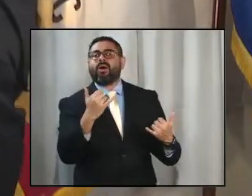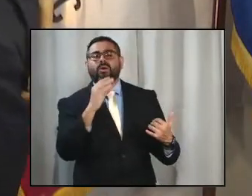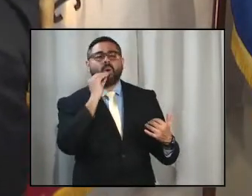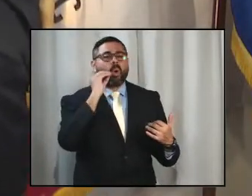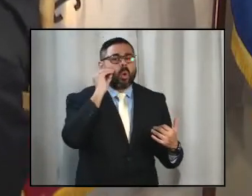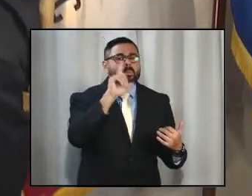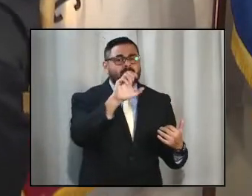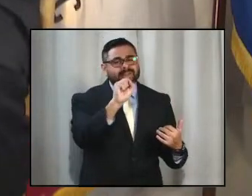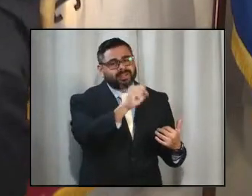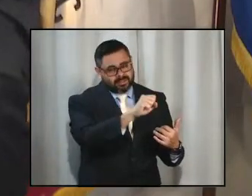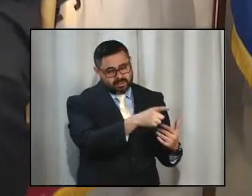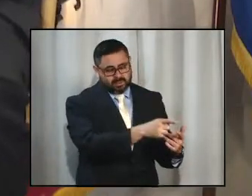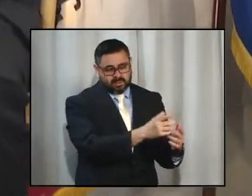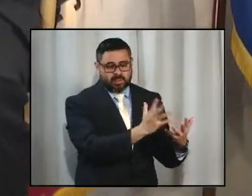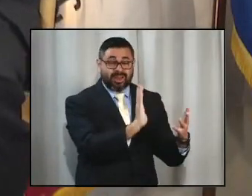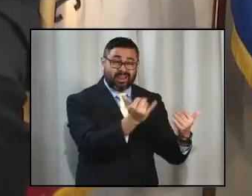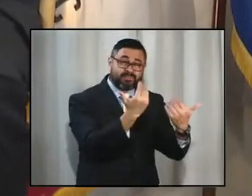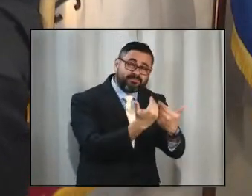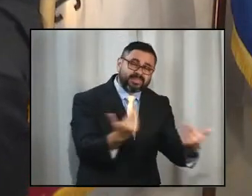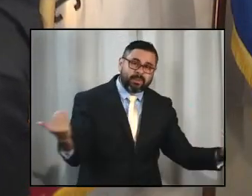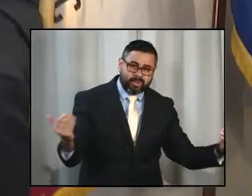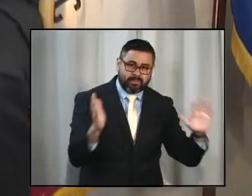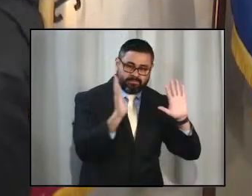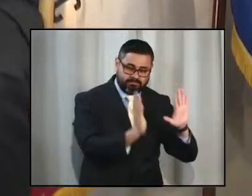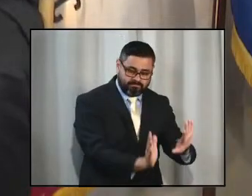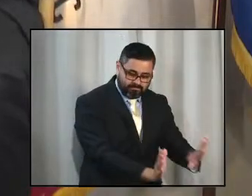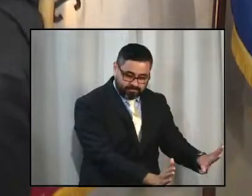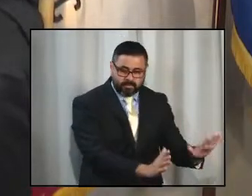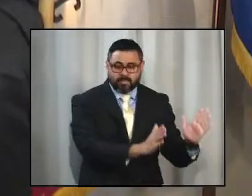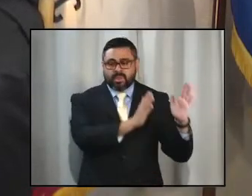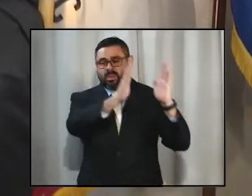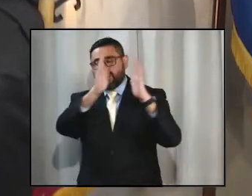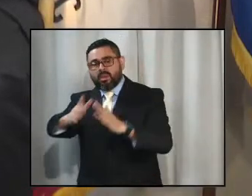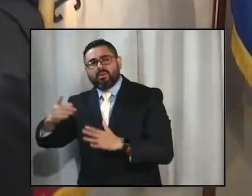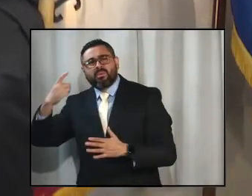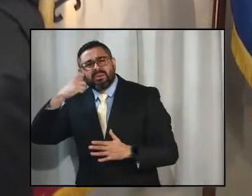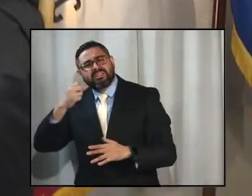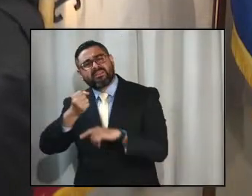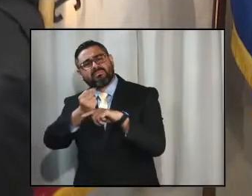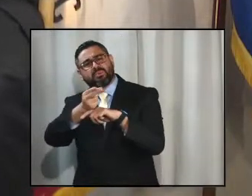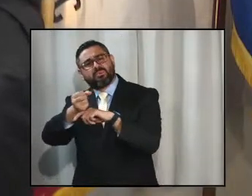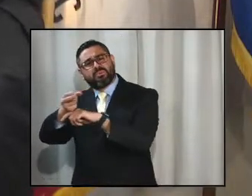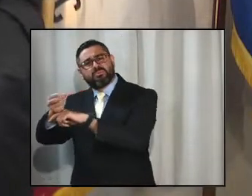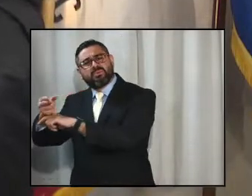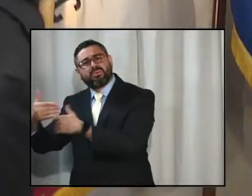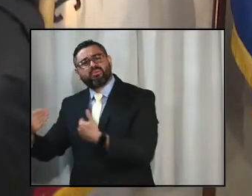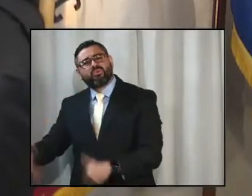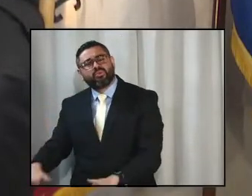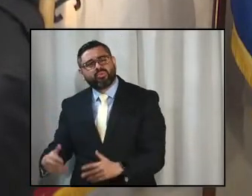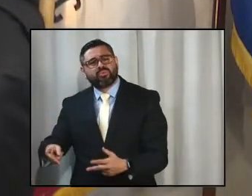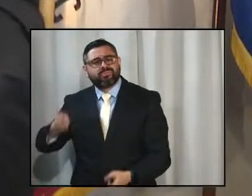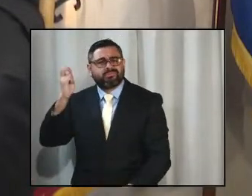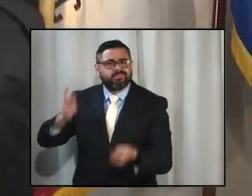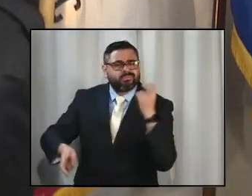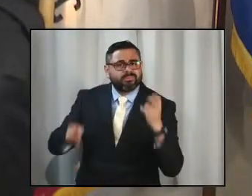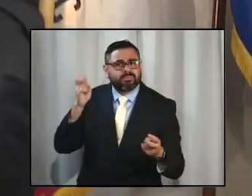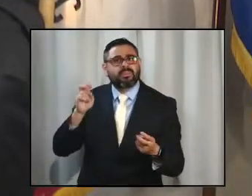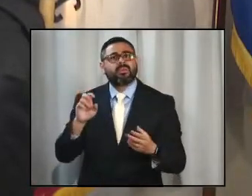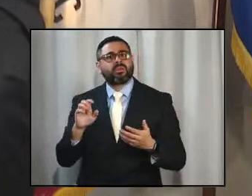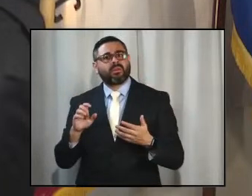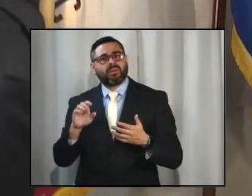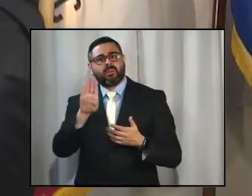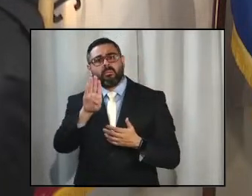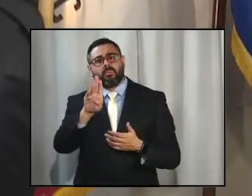know that we've experienced some burglaries in recent weeks, and it's been great to be out talking with the